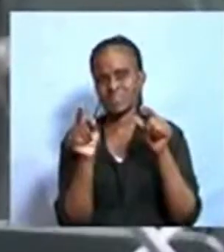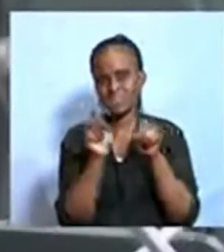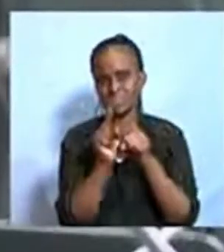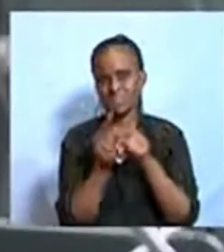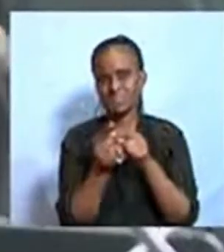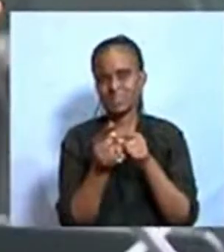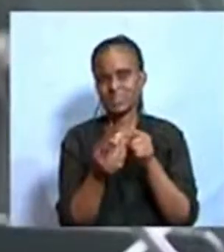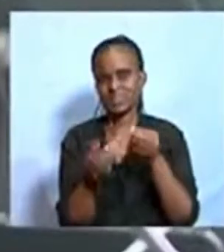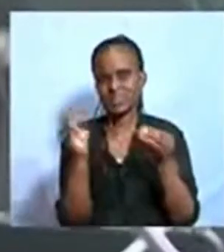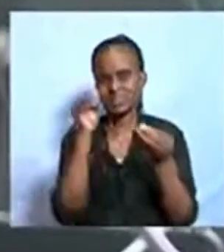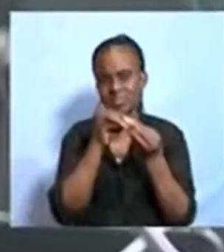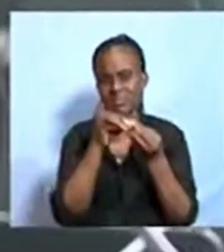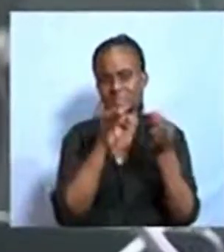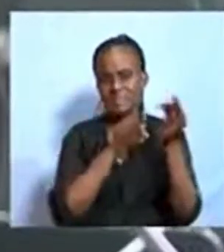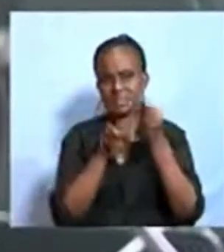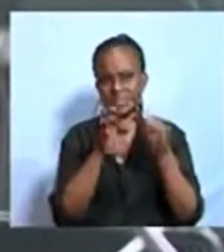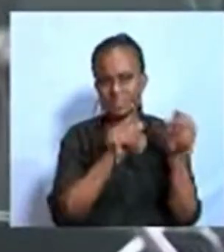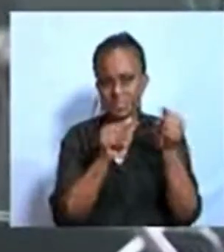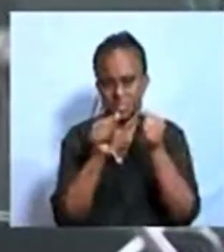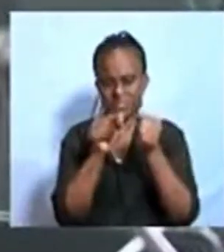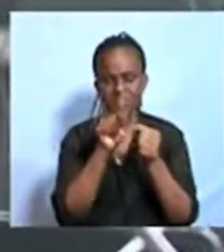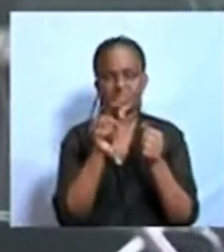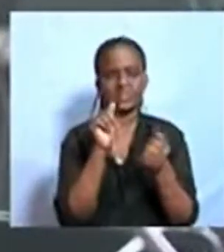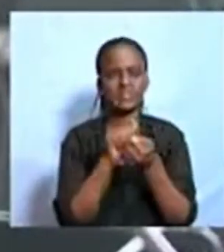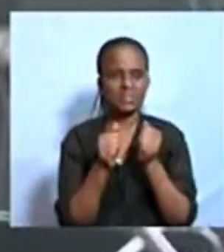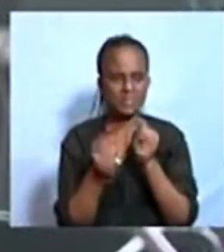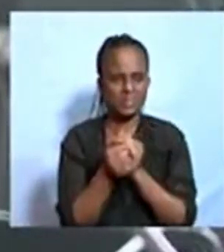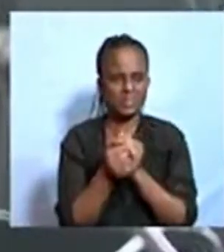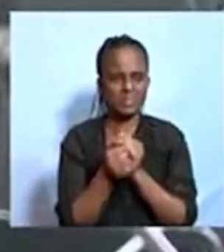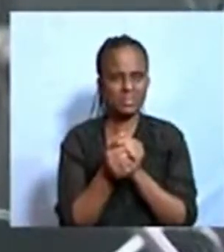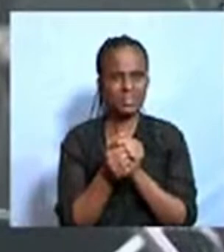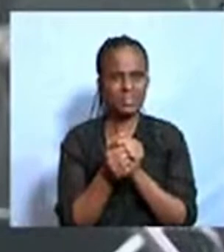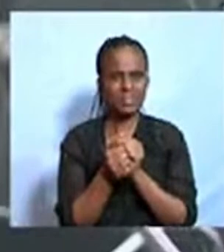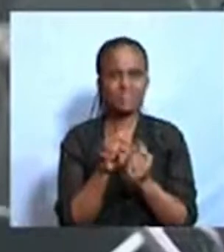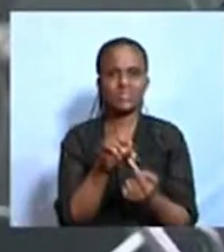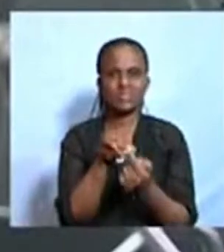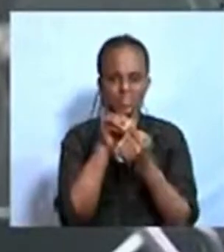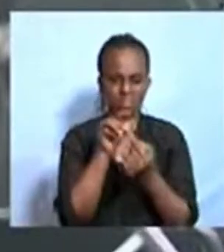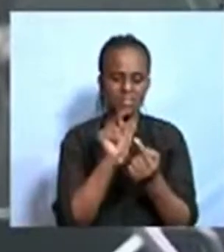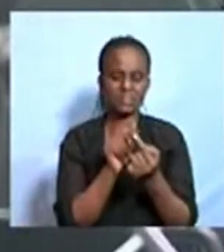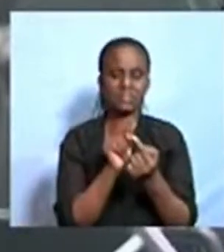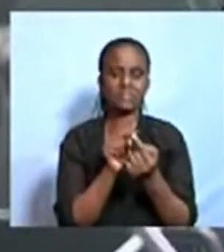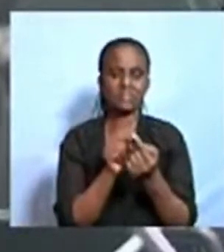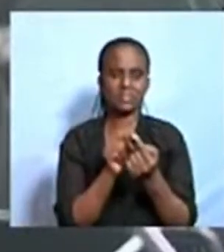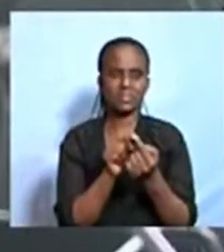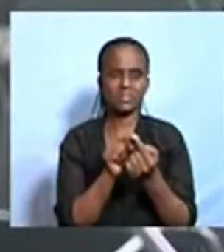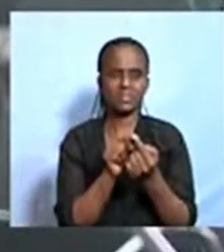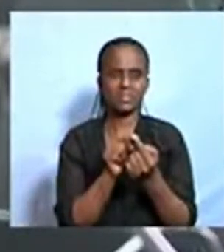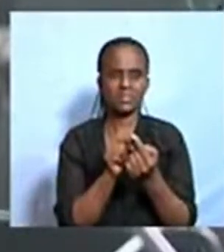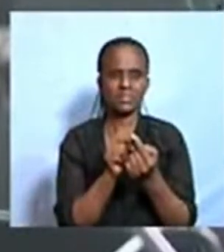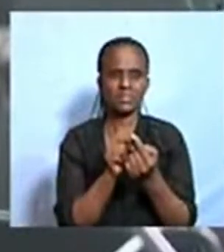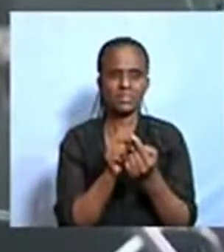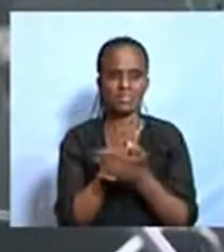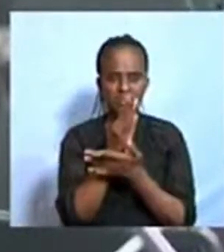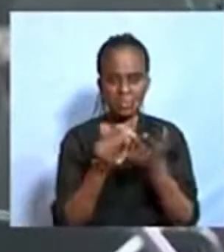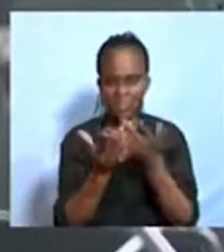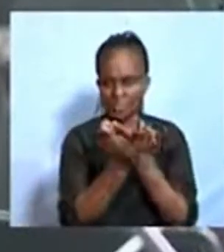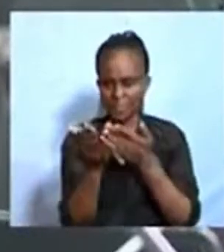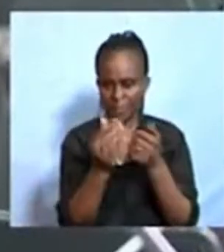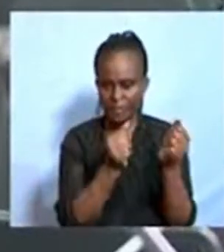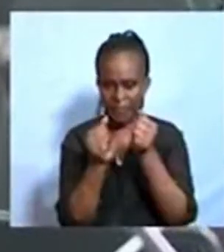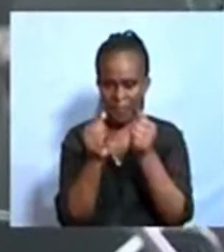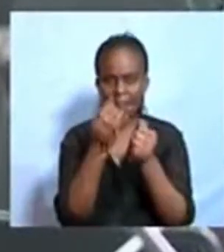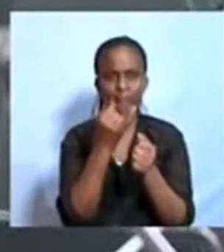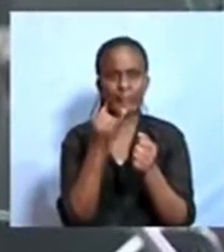to system issues. Would you be specific to some of the system